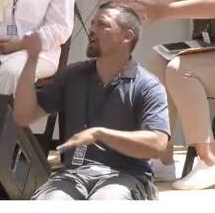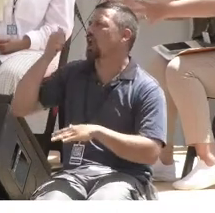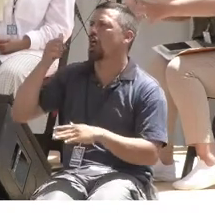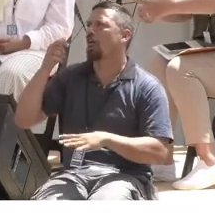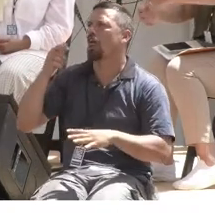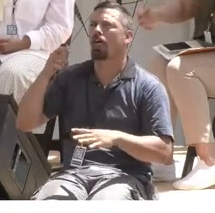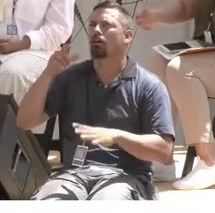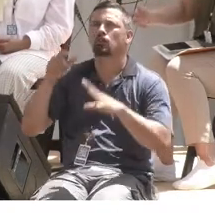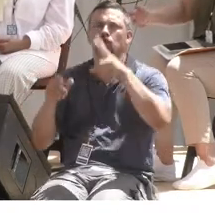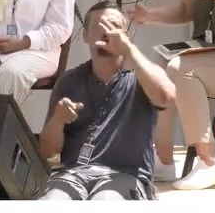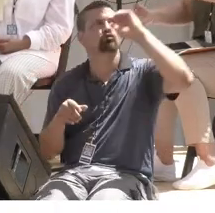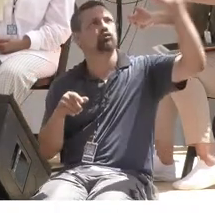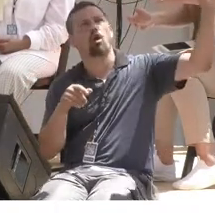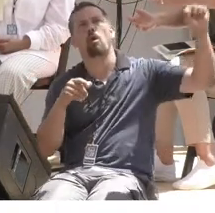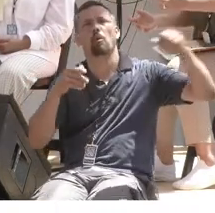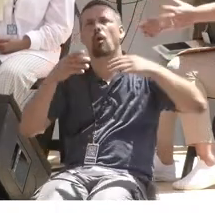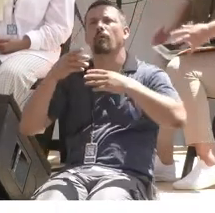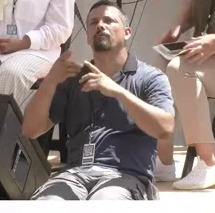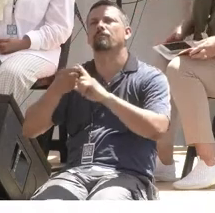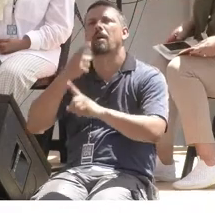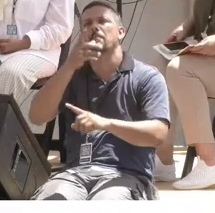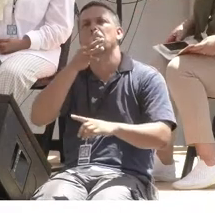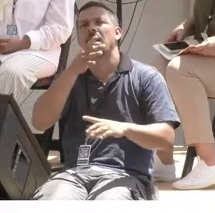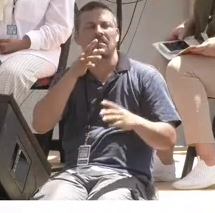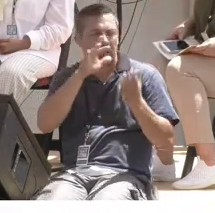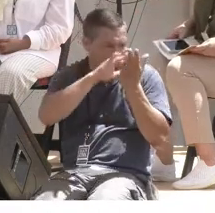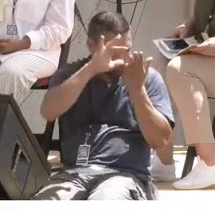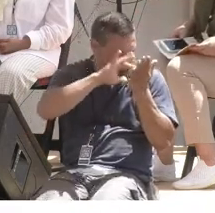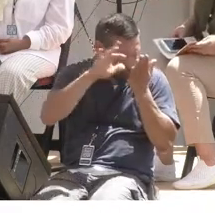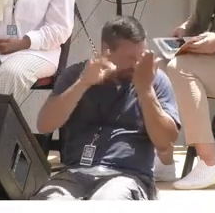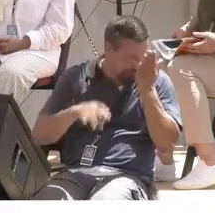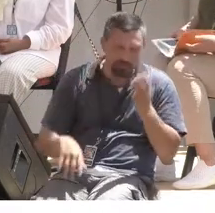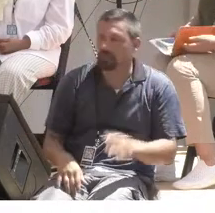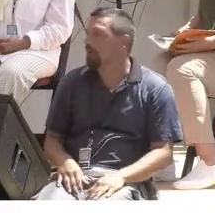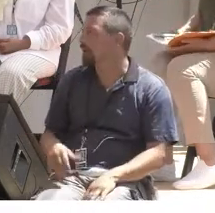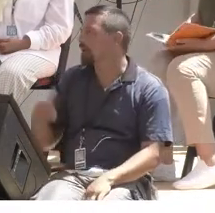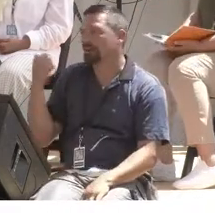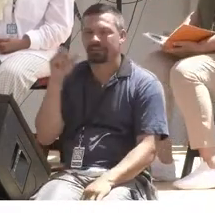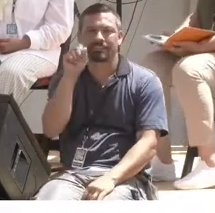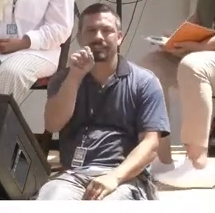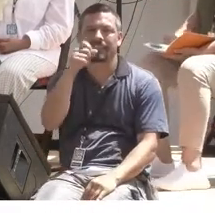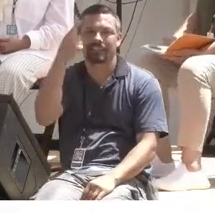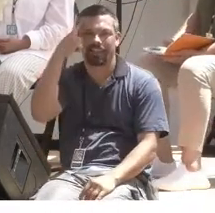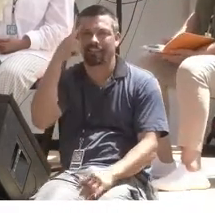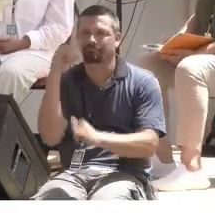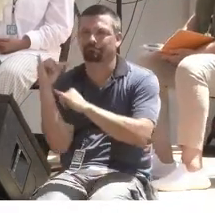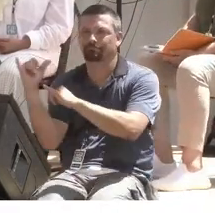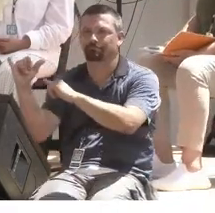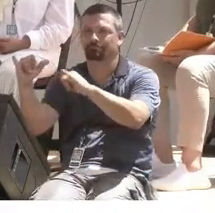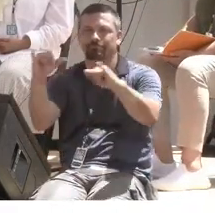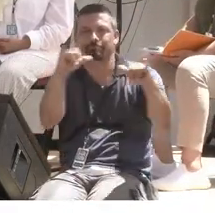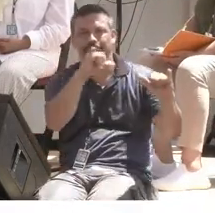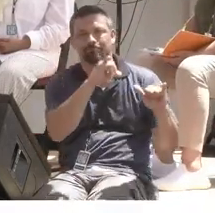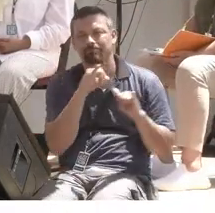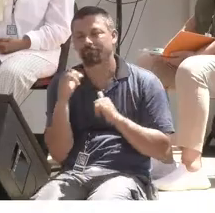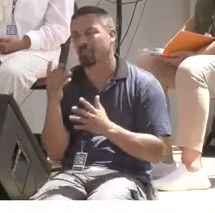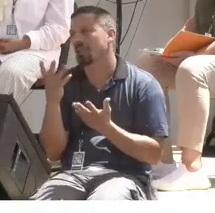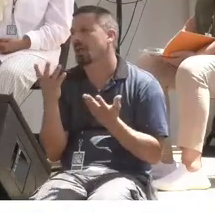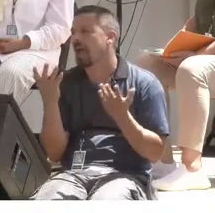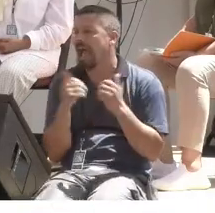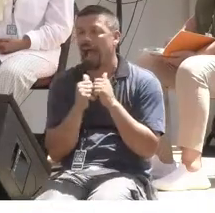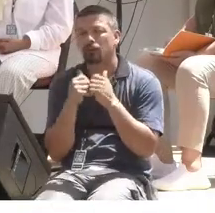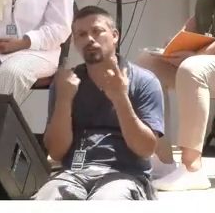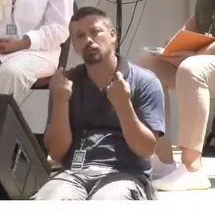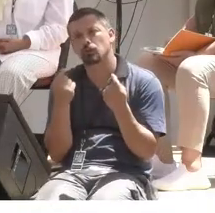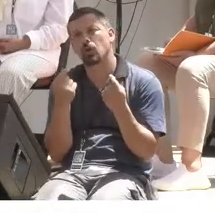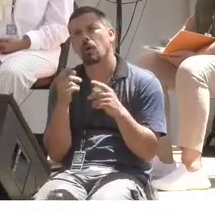their mothers by the screen, or? Yeah, 100%. I think everyone suffers from that. But and the way, in my opinion, to go about it is